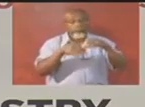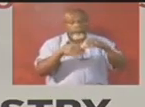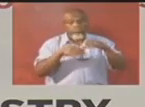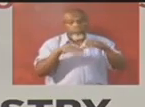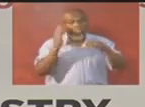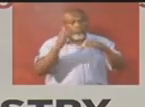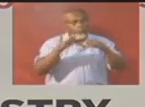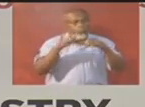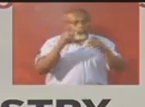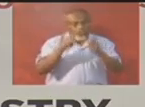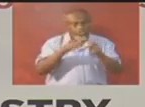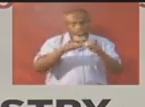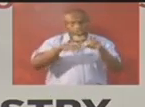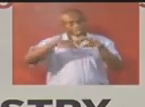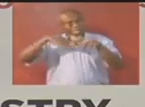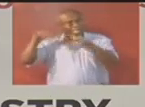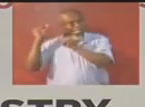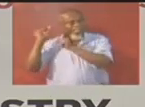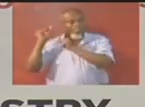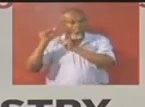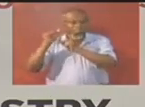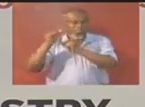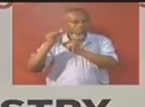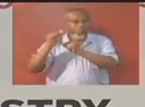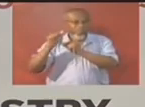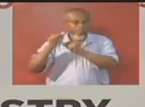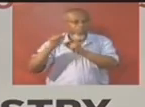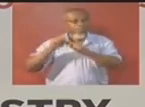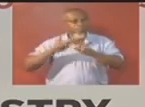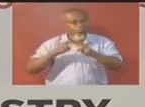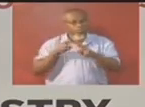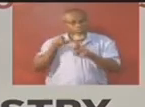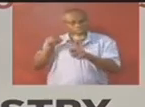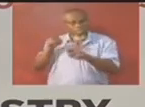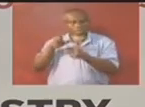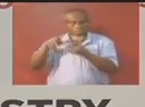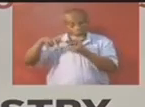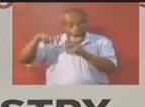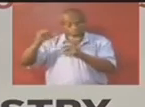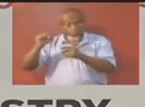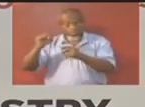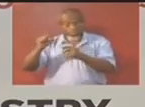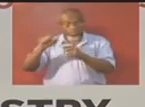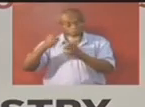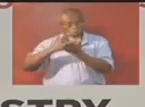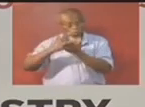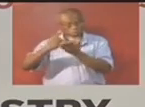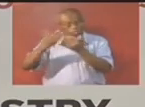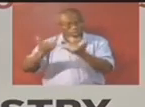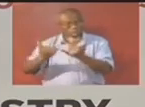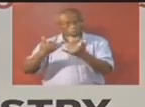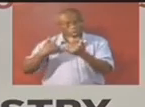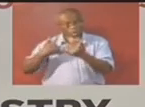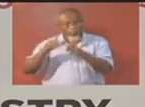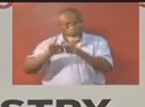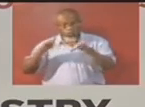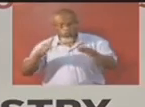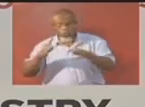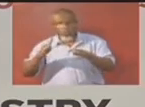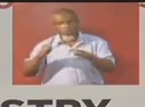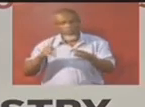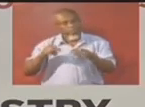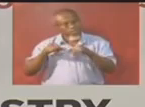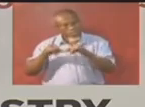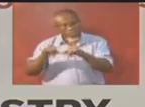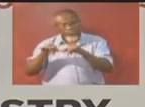number will vary. However, the trend out of the Port of Spain Hospital, which was activated approximately 1 week ago, has been a